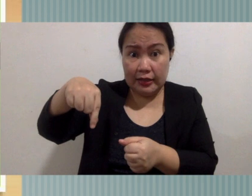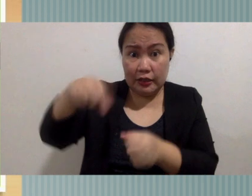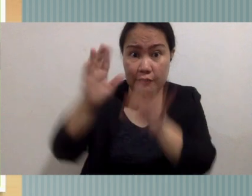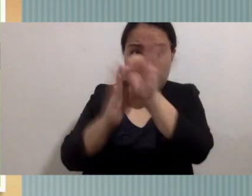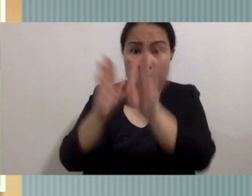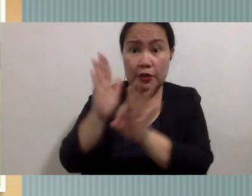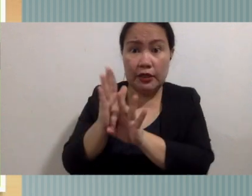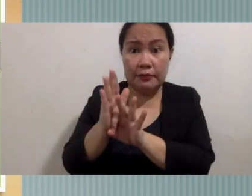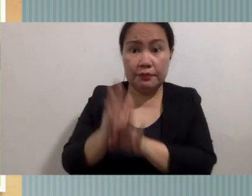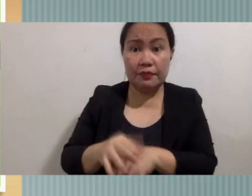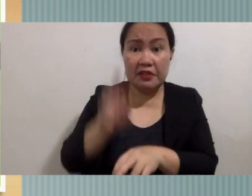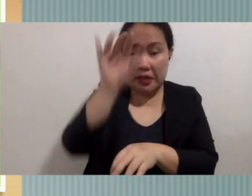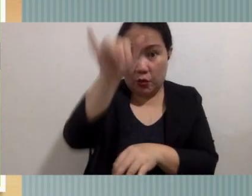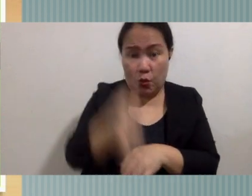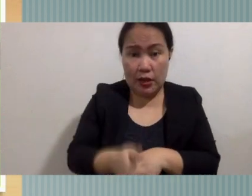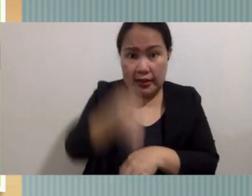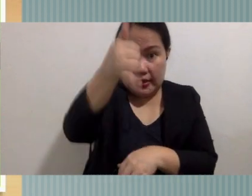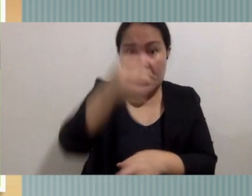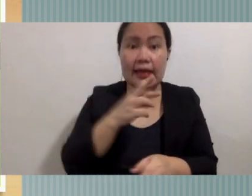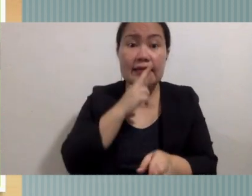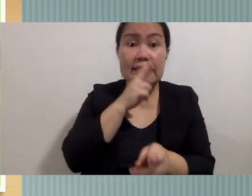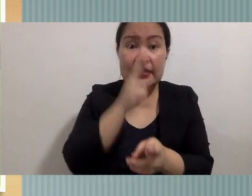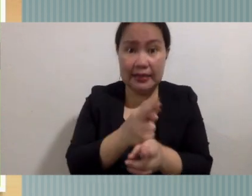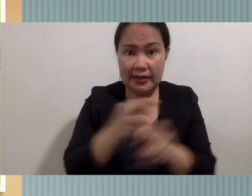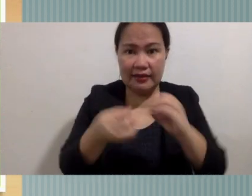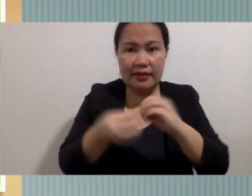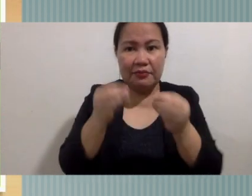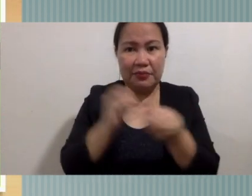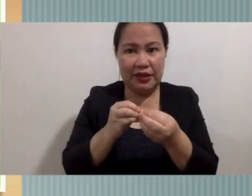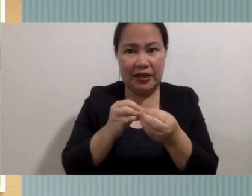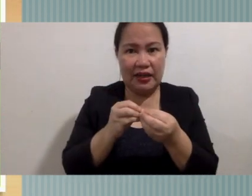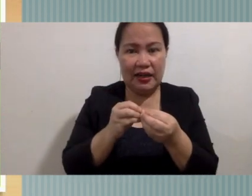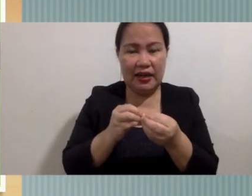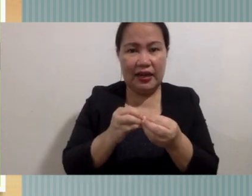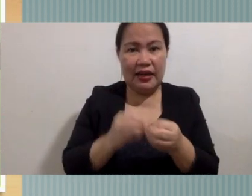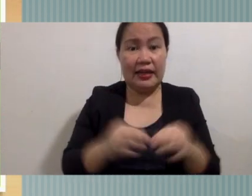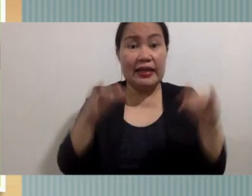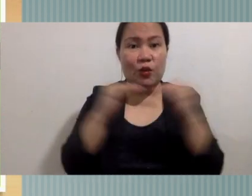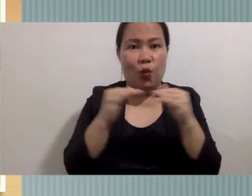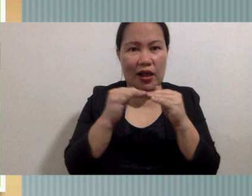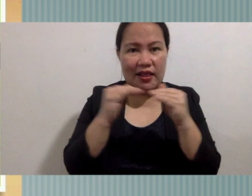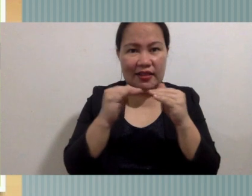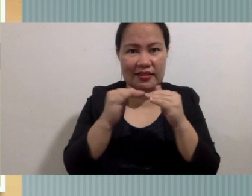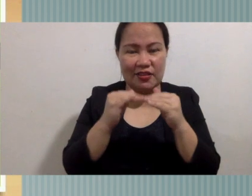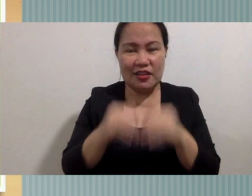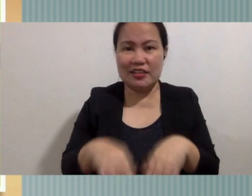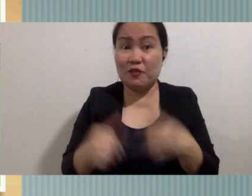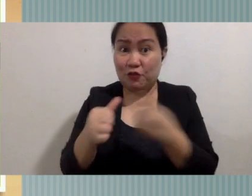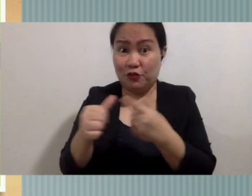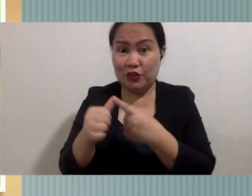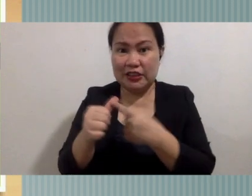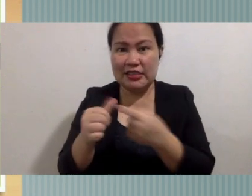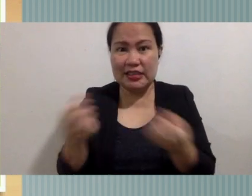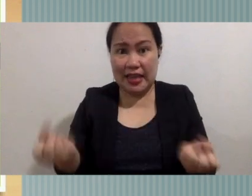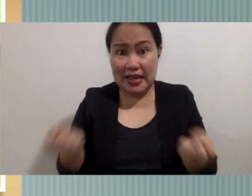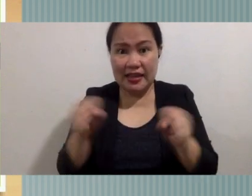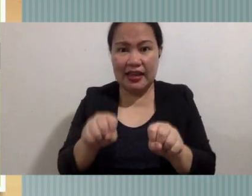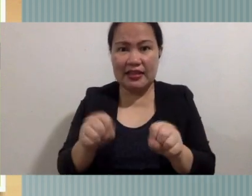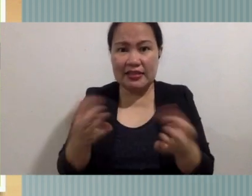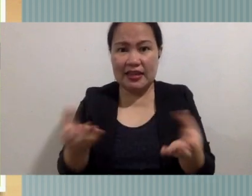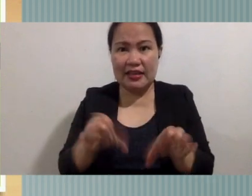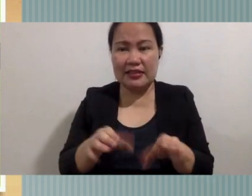sa quadratic formula, equal sila. So, okay. So, that is the first